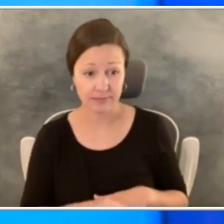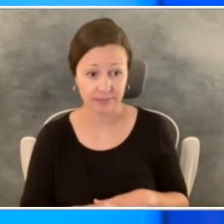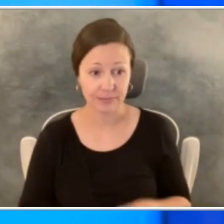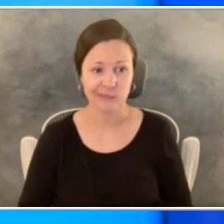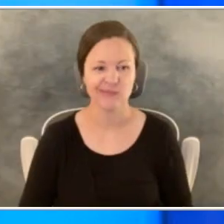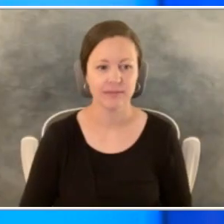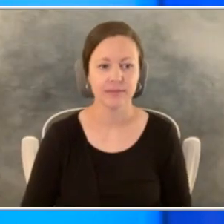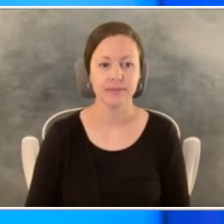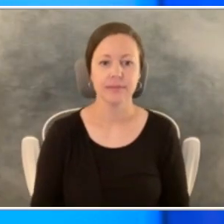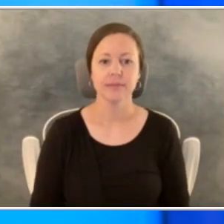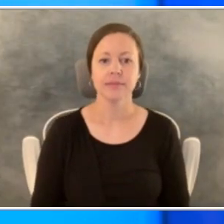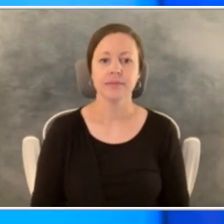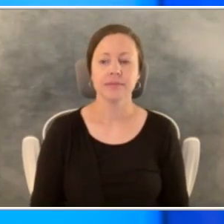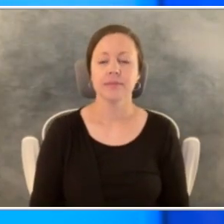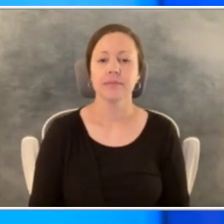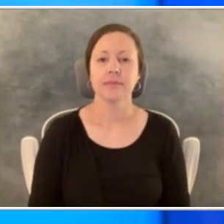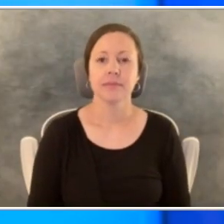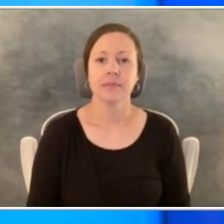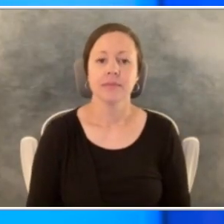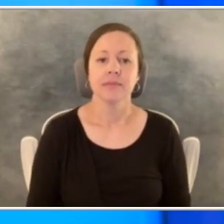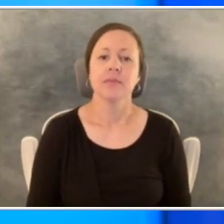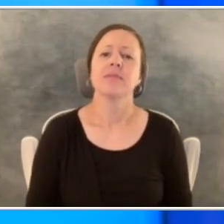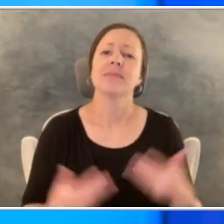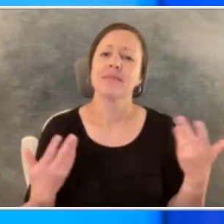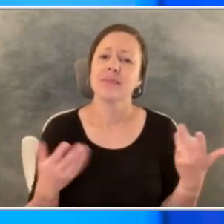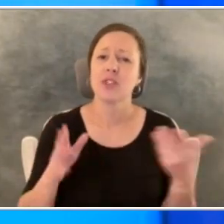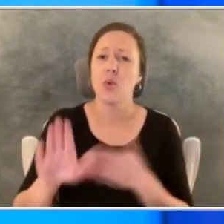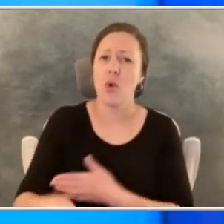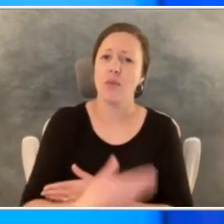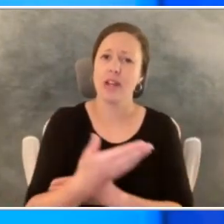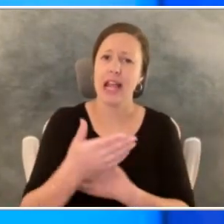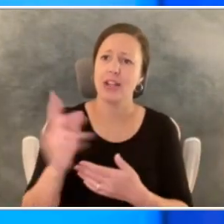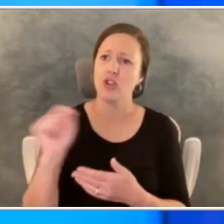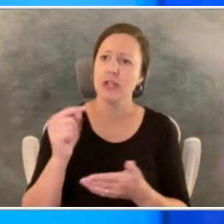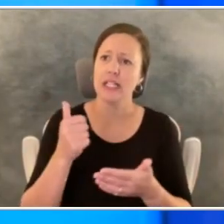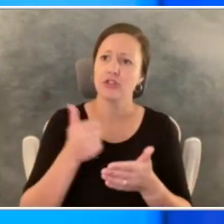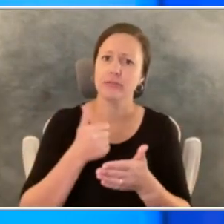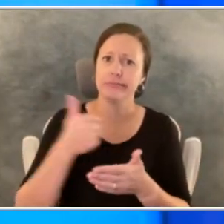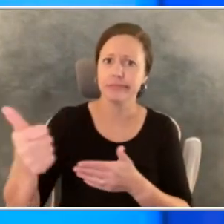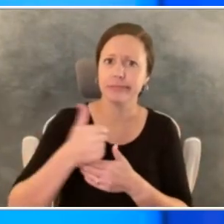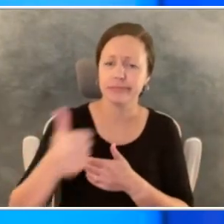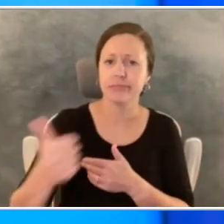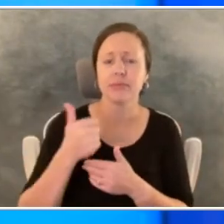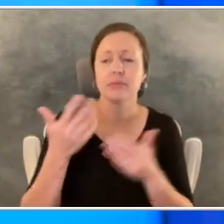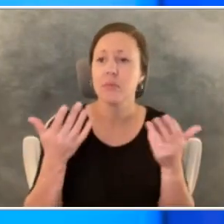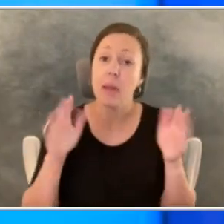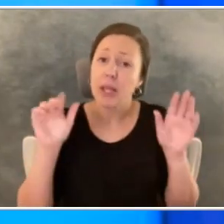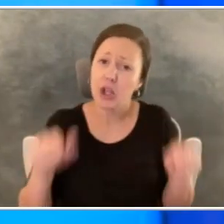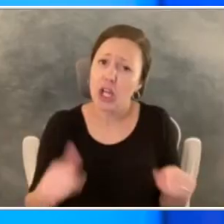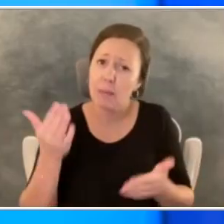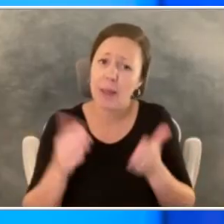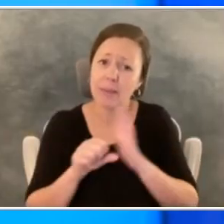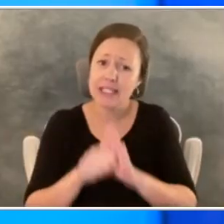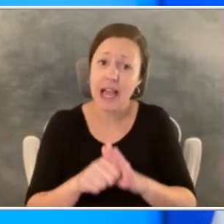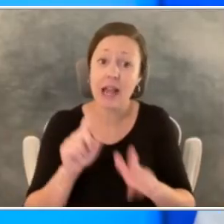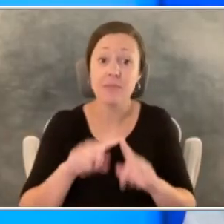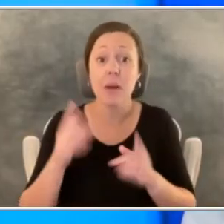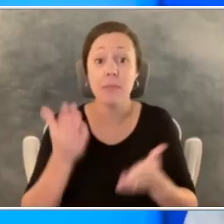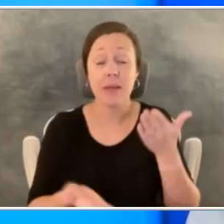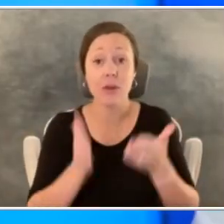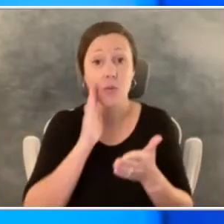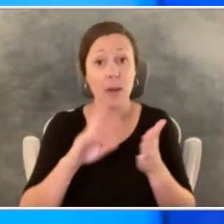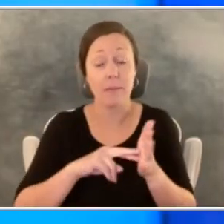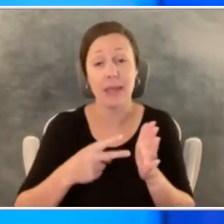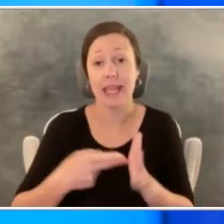Frequent urination at night could be a sign of prostate cancer, but honestly, it's probably more likely to be a sign of an enlarged prostate, which happens as